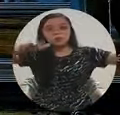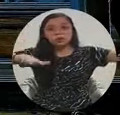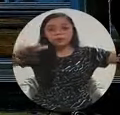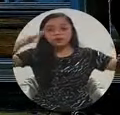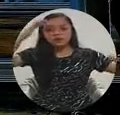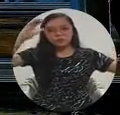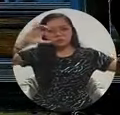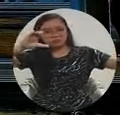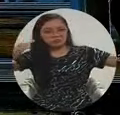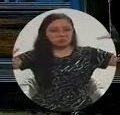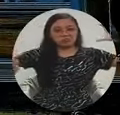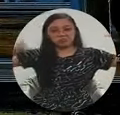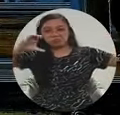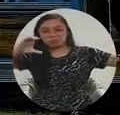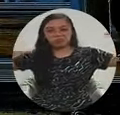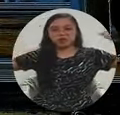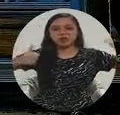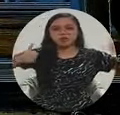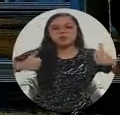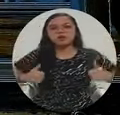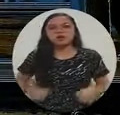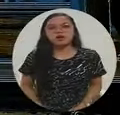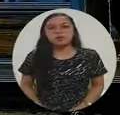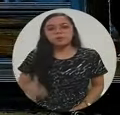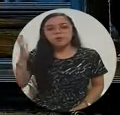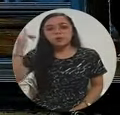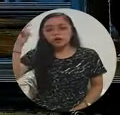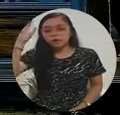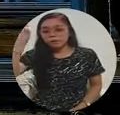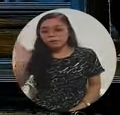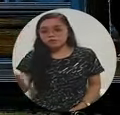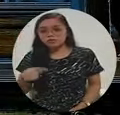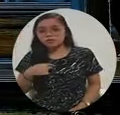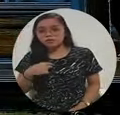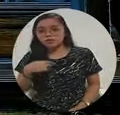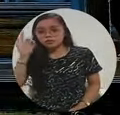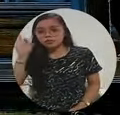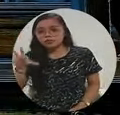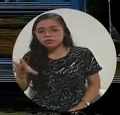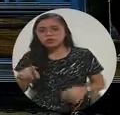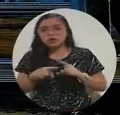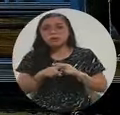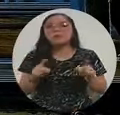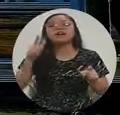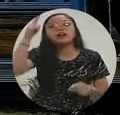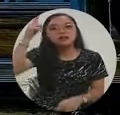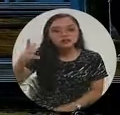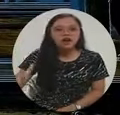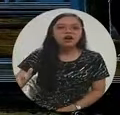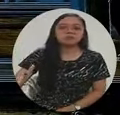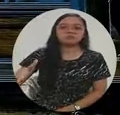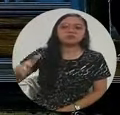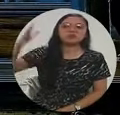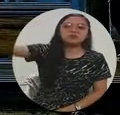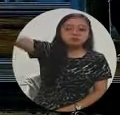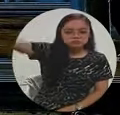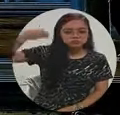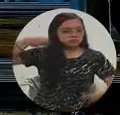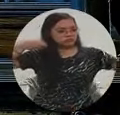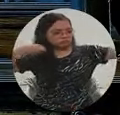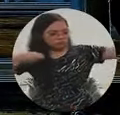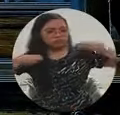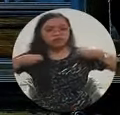influence in my ministry. Because I was already elected pastor. And I was fully convinced that God has called me to be pastor of Bible